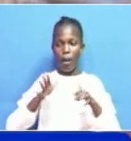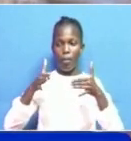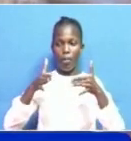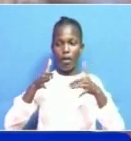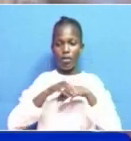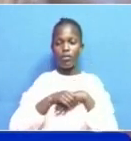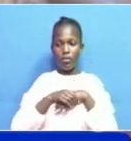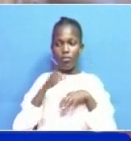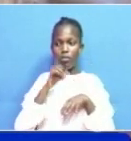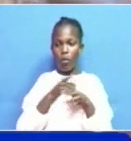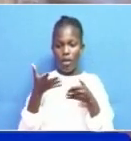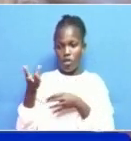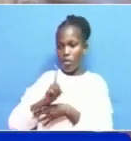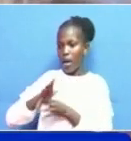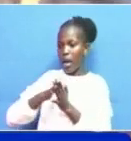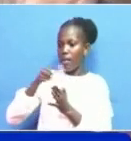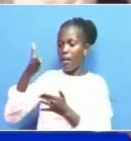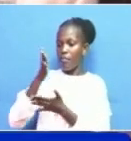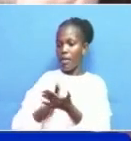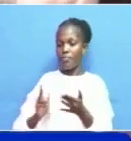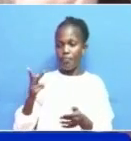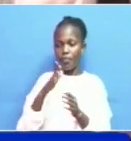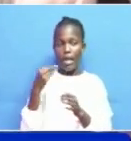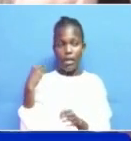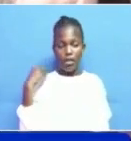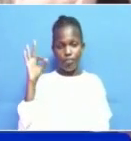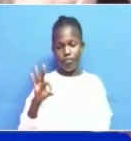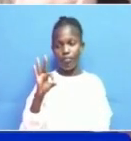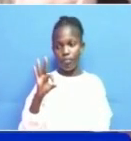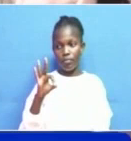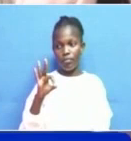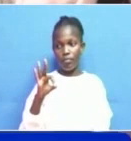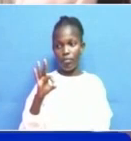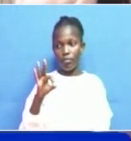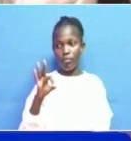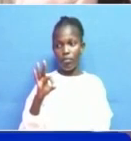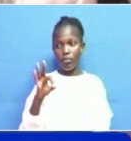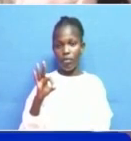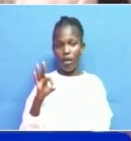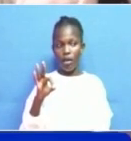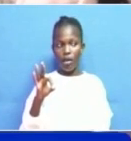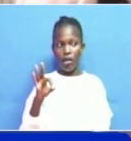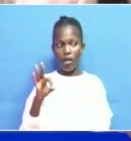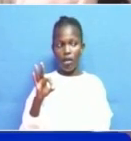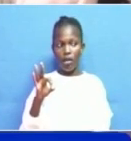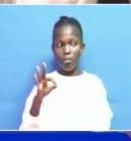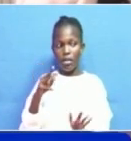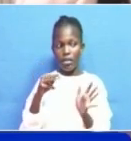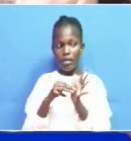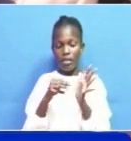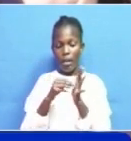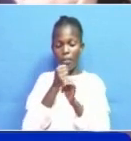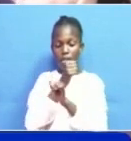acquired in Nairobi and other parts of the country. Number three, the backstops with the head of state on matters